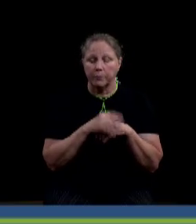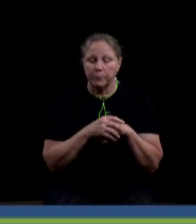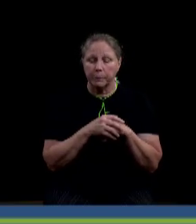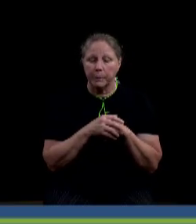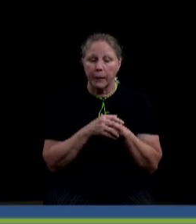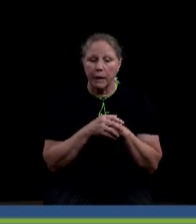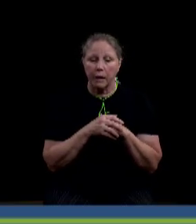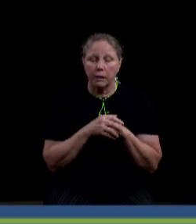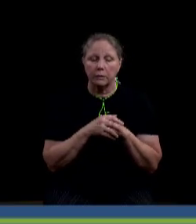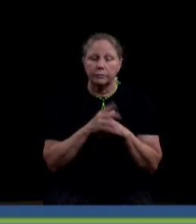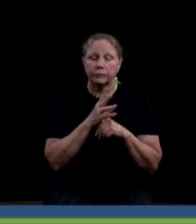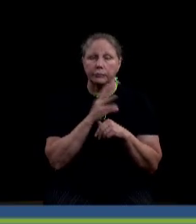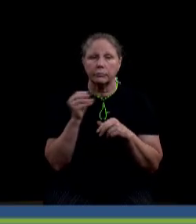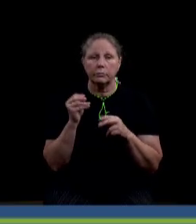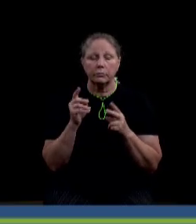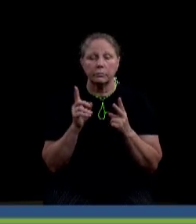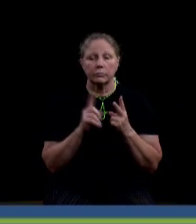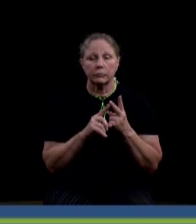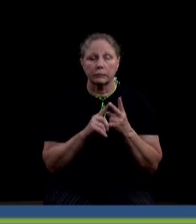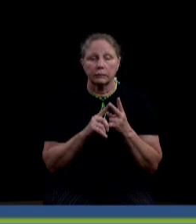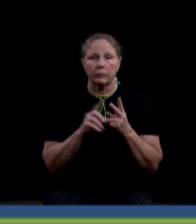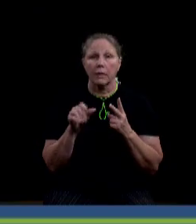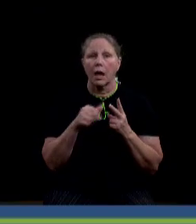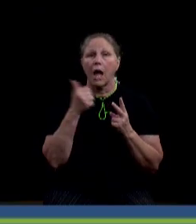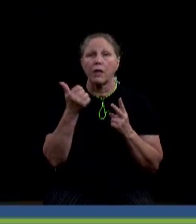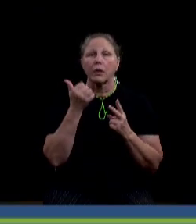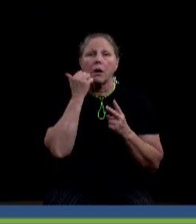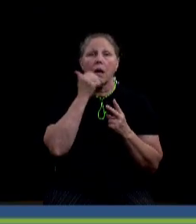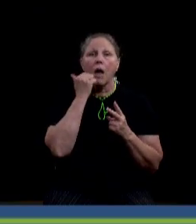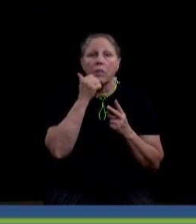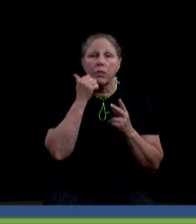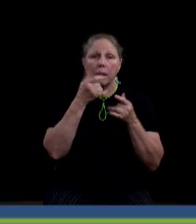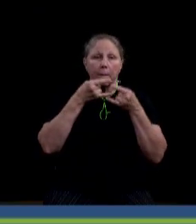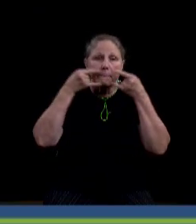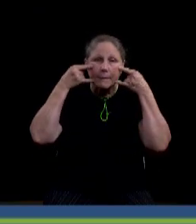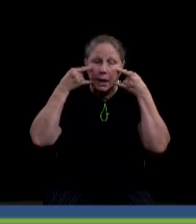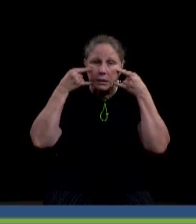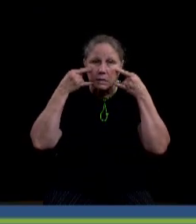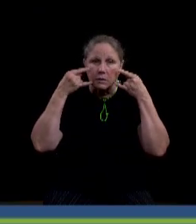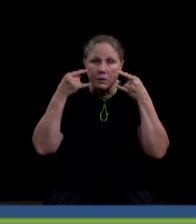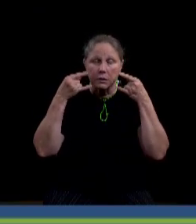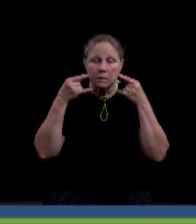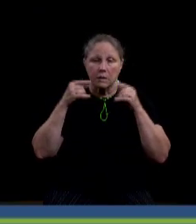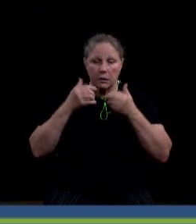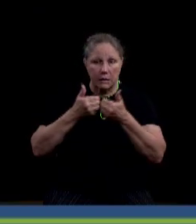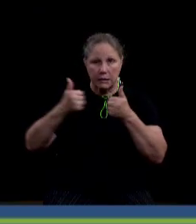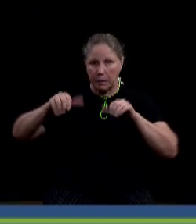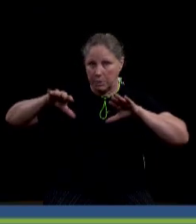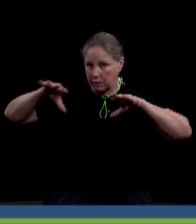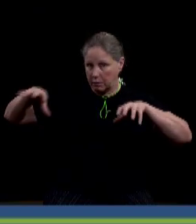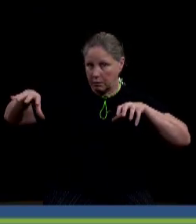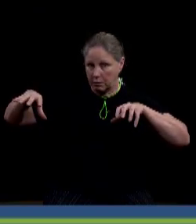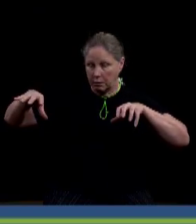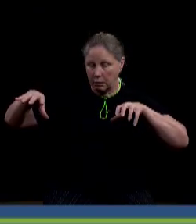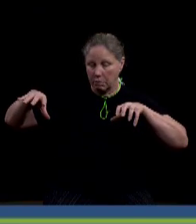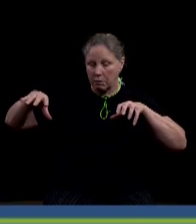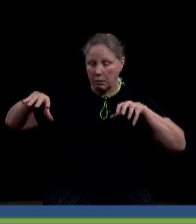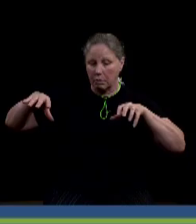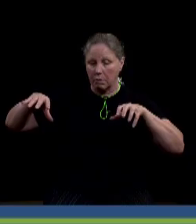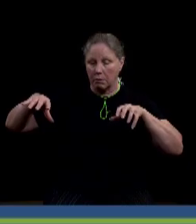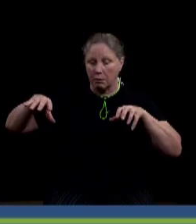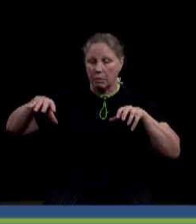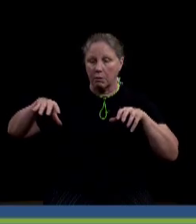cloth masks, cloth face coverings of the homemade variety. That's